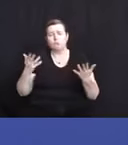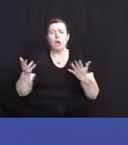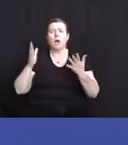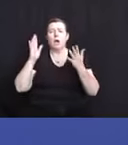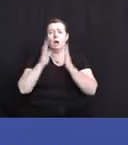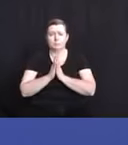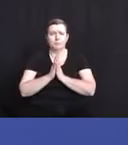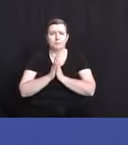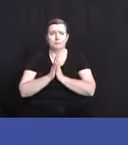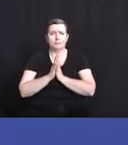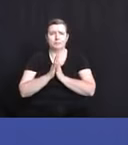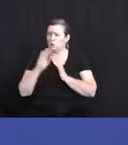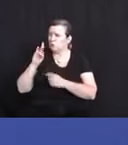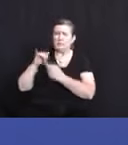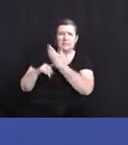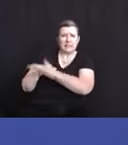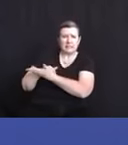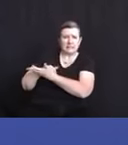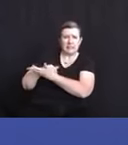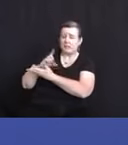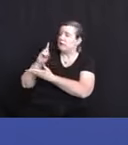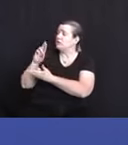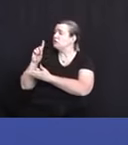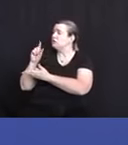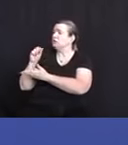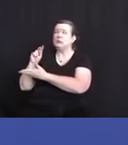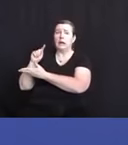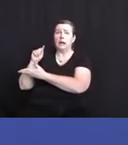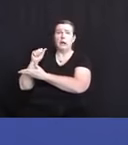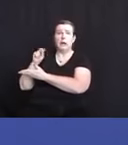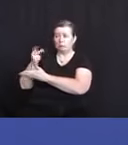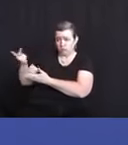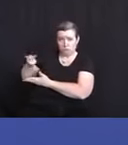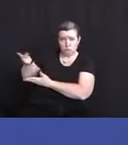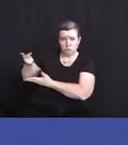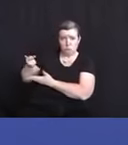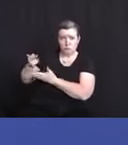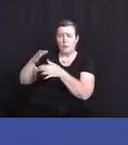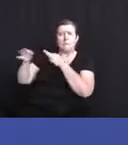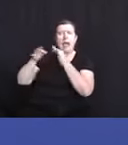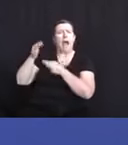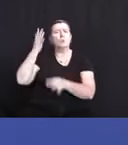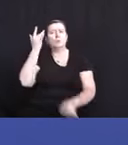Judy and Tina can give you the why and wherefore in terms of